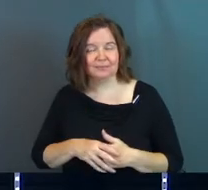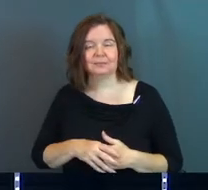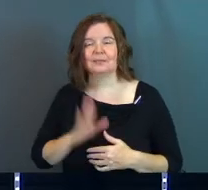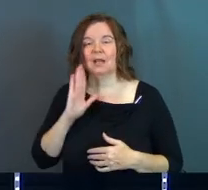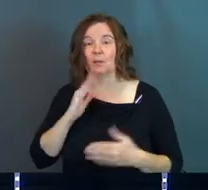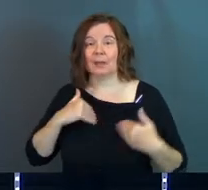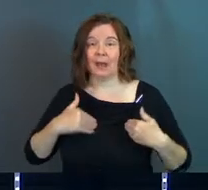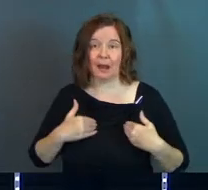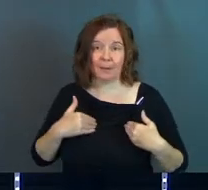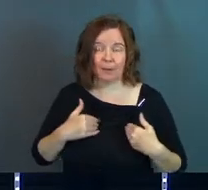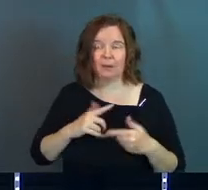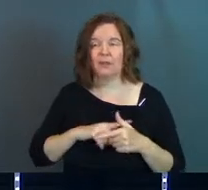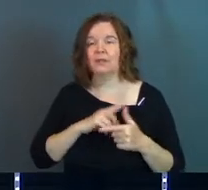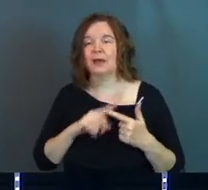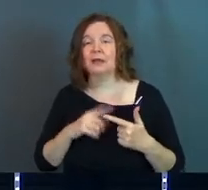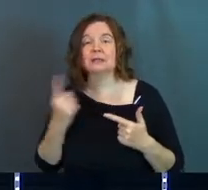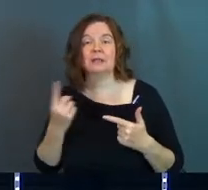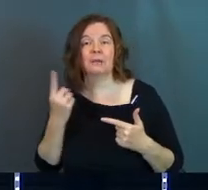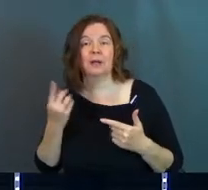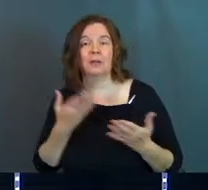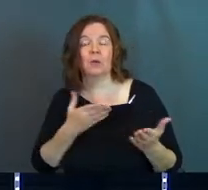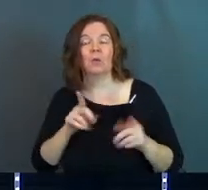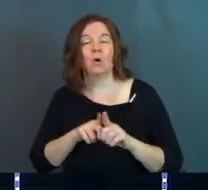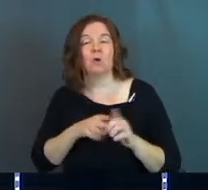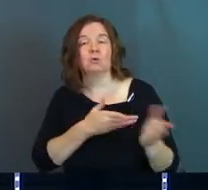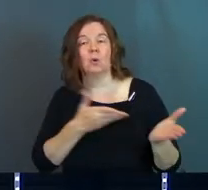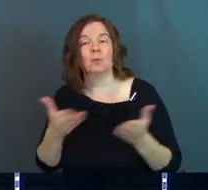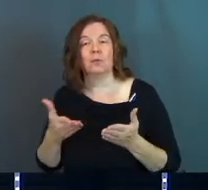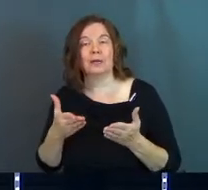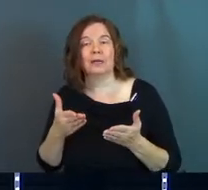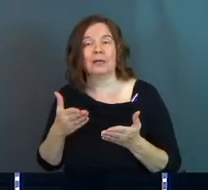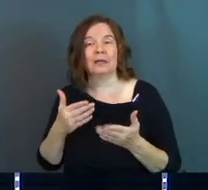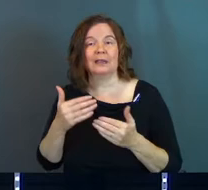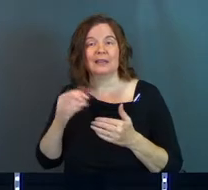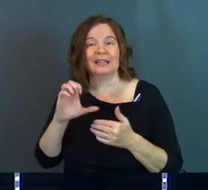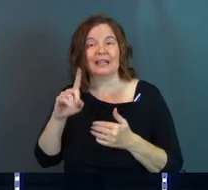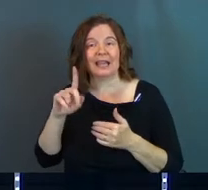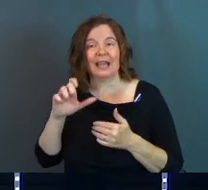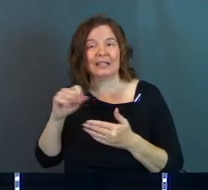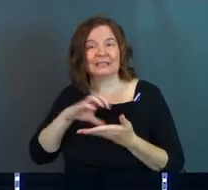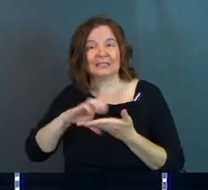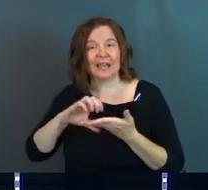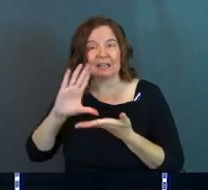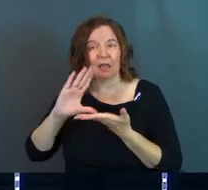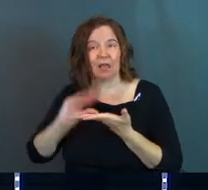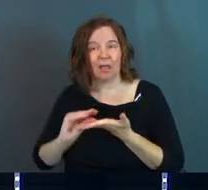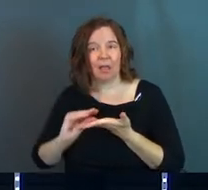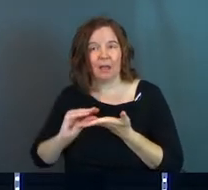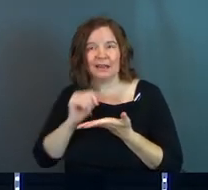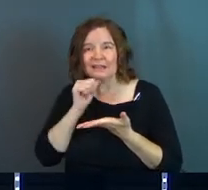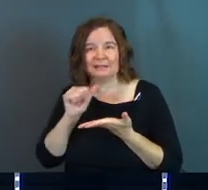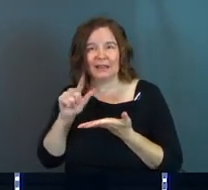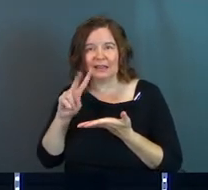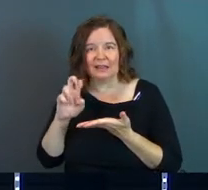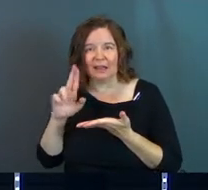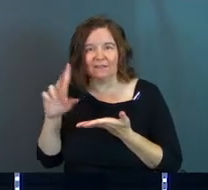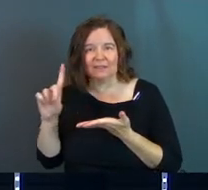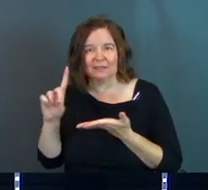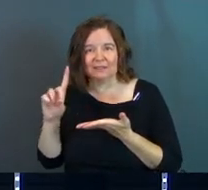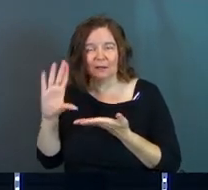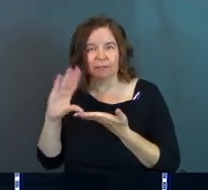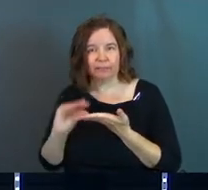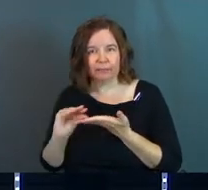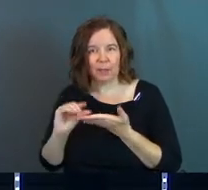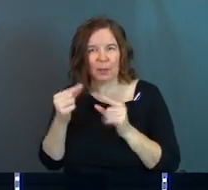it's going to be an animal. And then sometimes they would also bring unleavened cakes, which that's